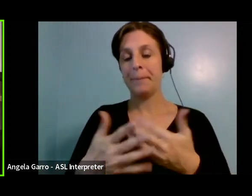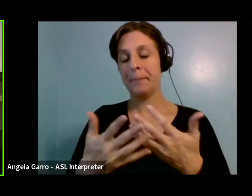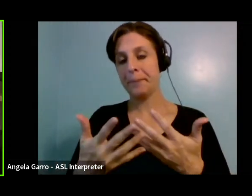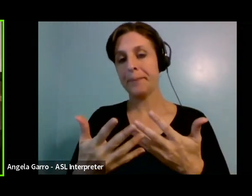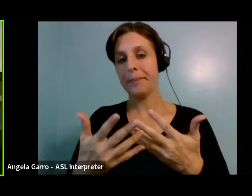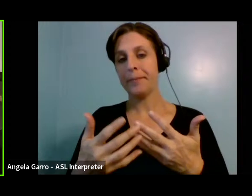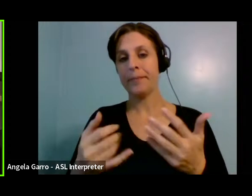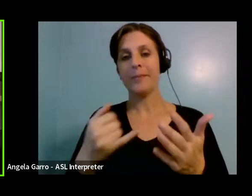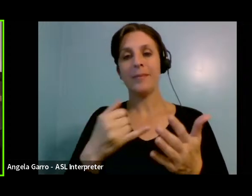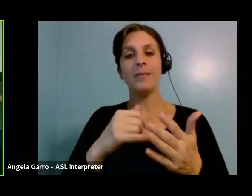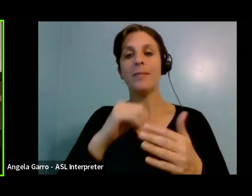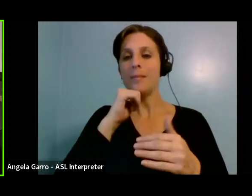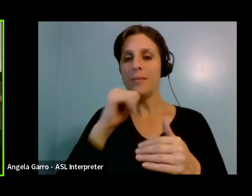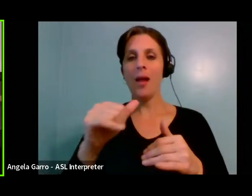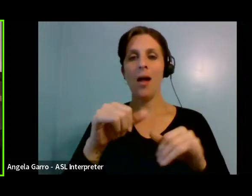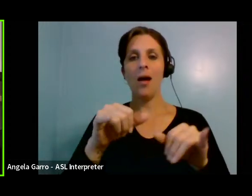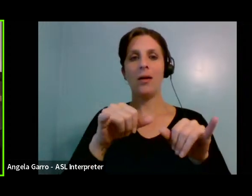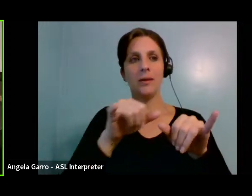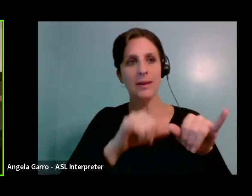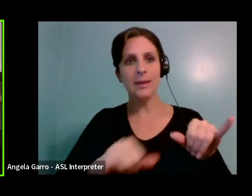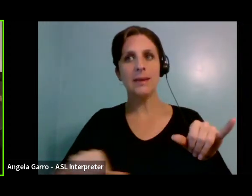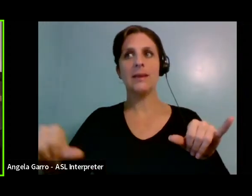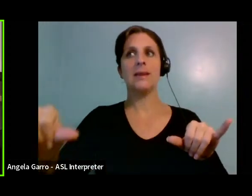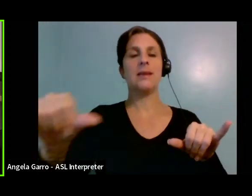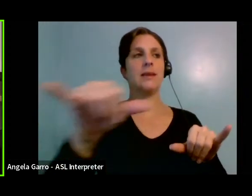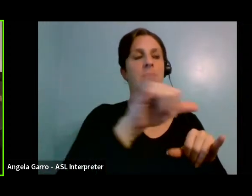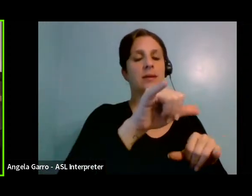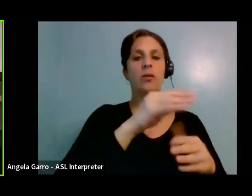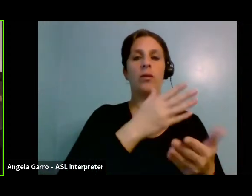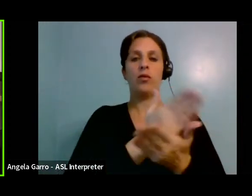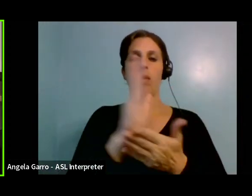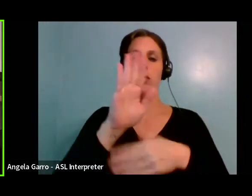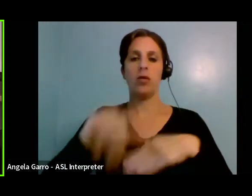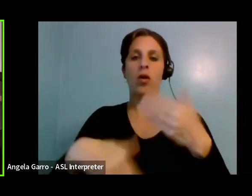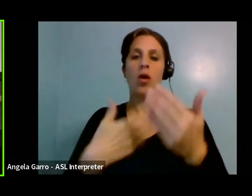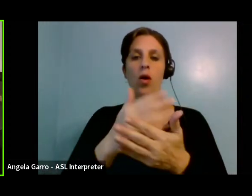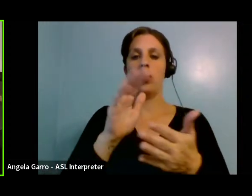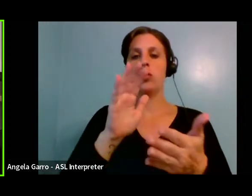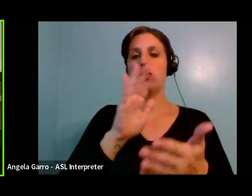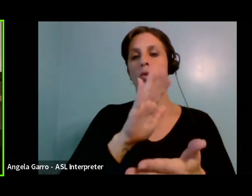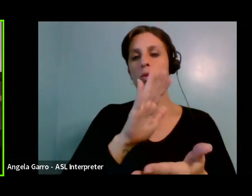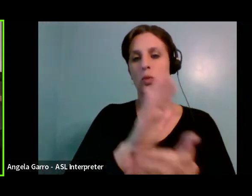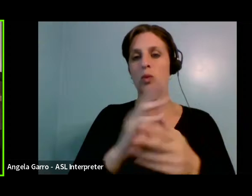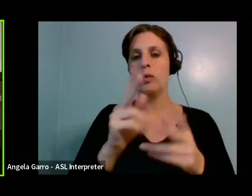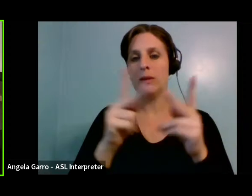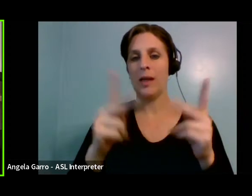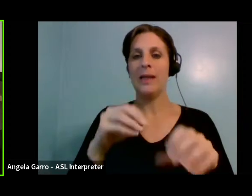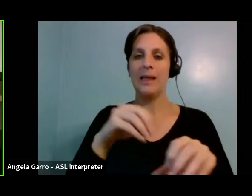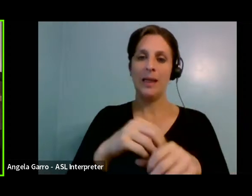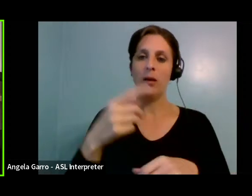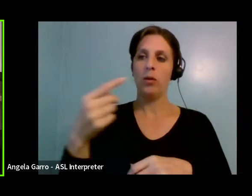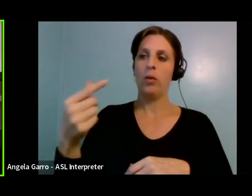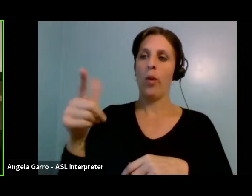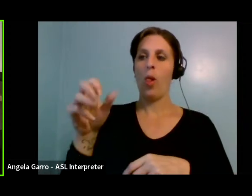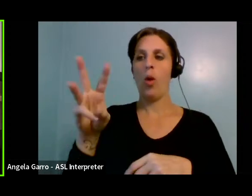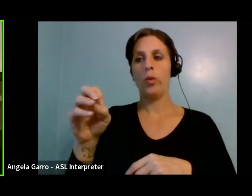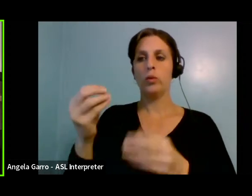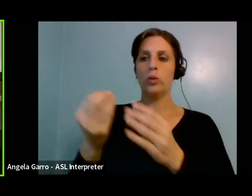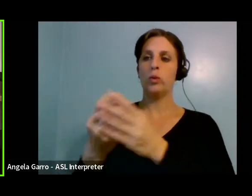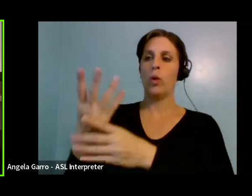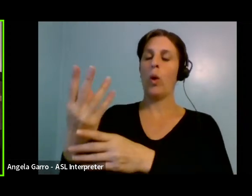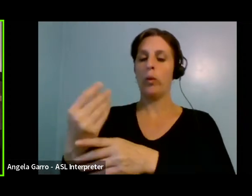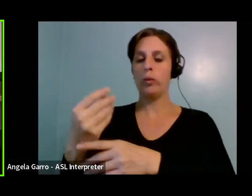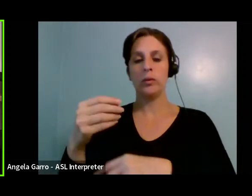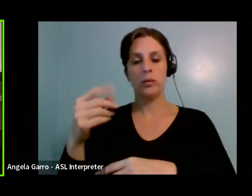it's not consistent necessarily across all school sites in the glows, grows, and ideas for improvement. And we